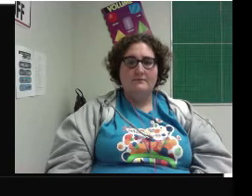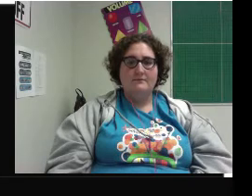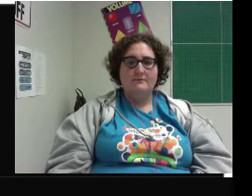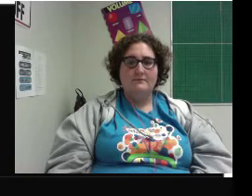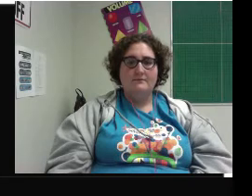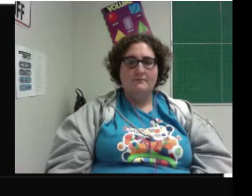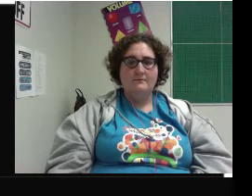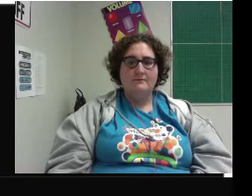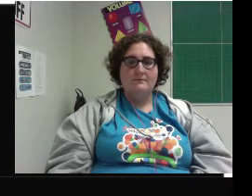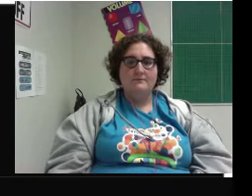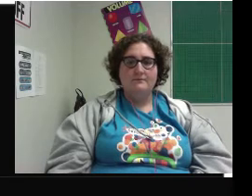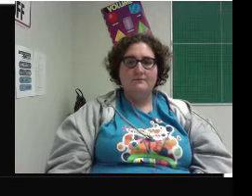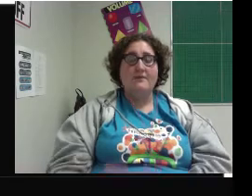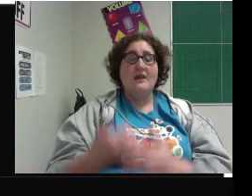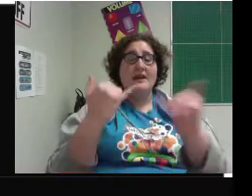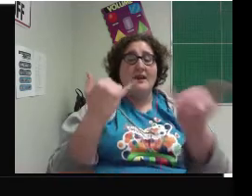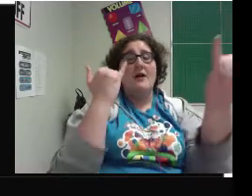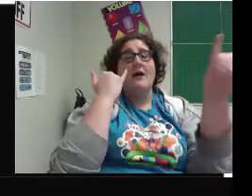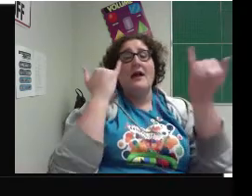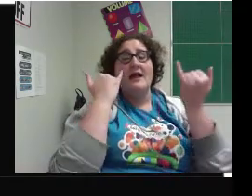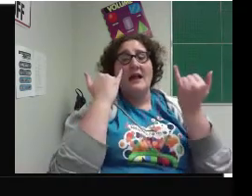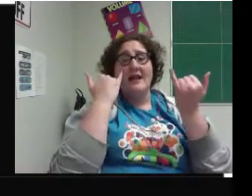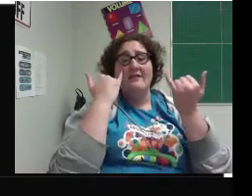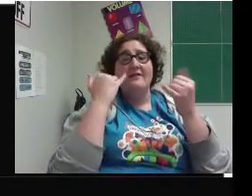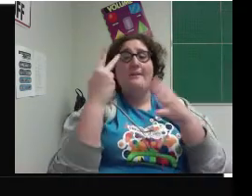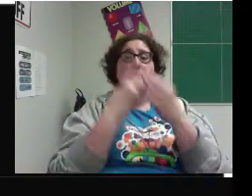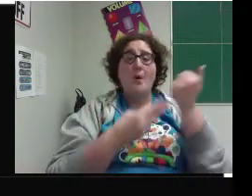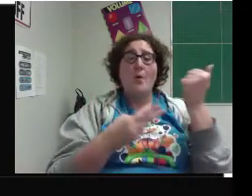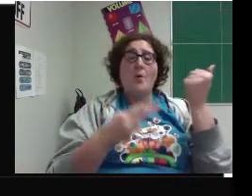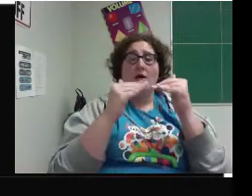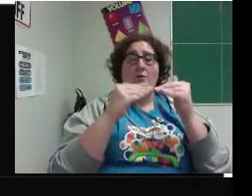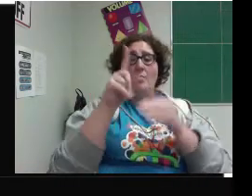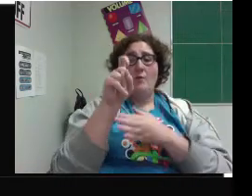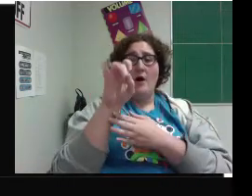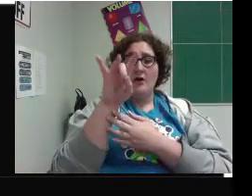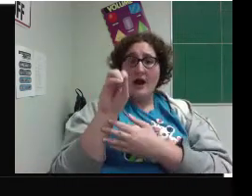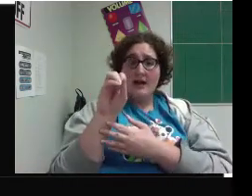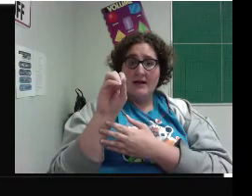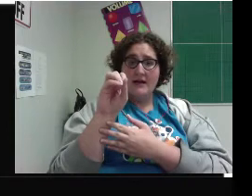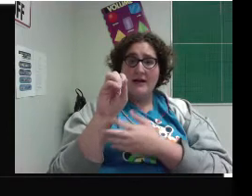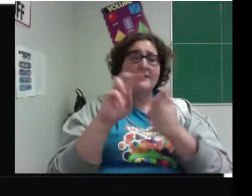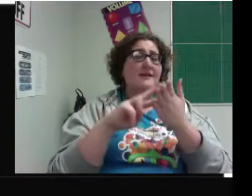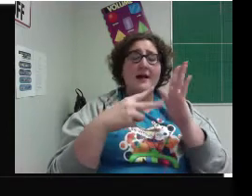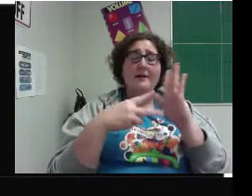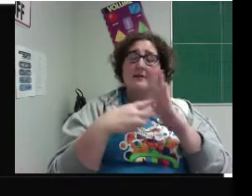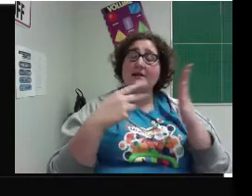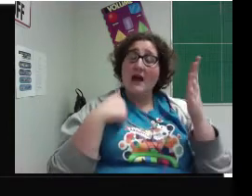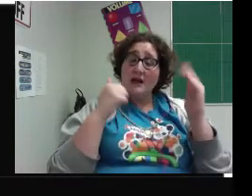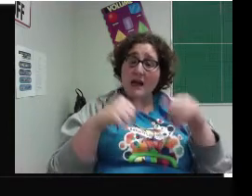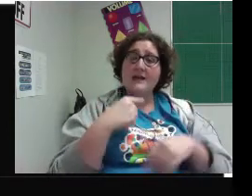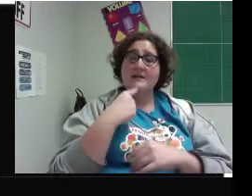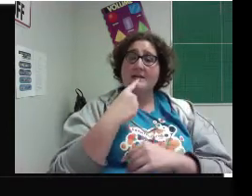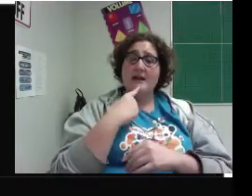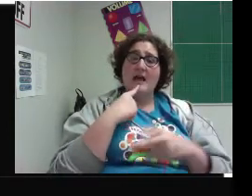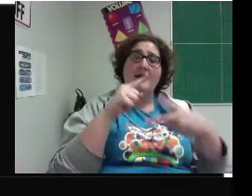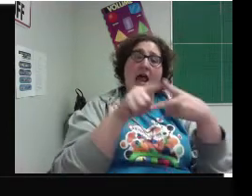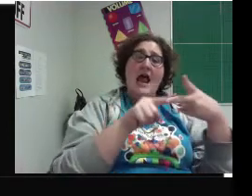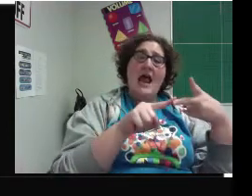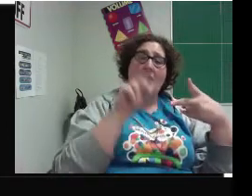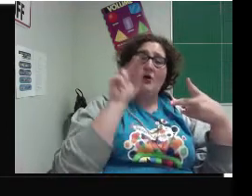Okay. Now, if they are both set equal to 180, I can now say that angle